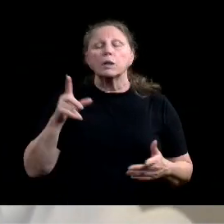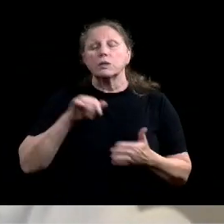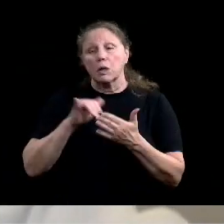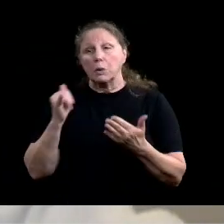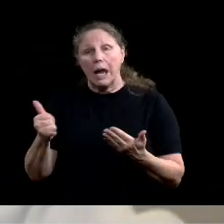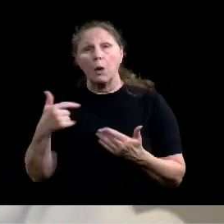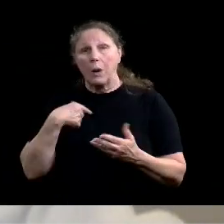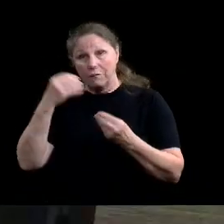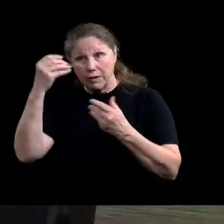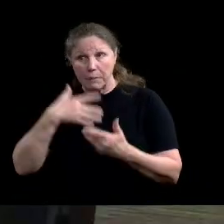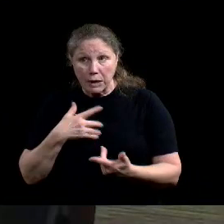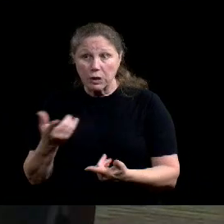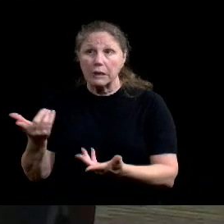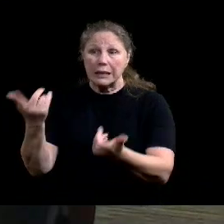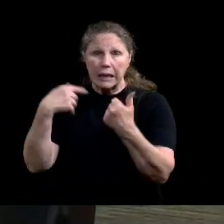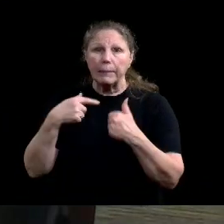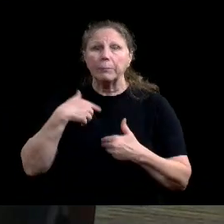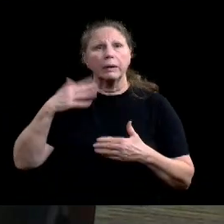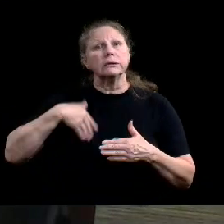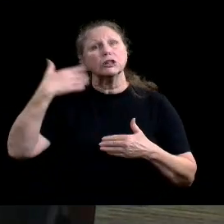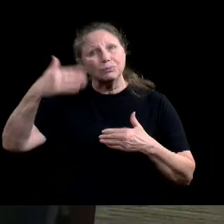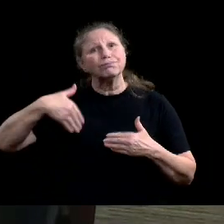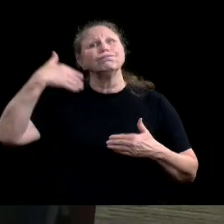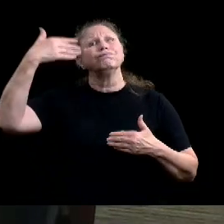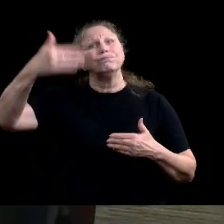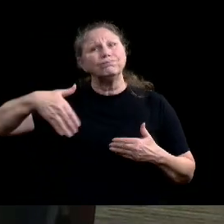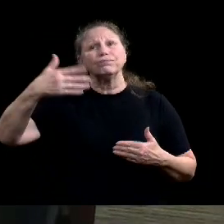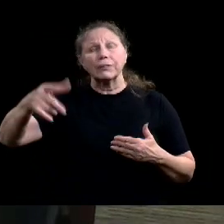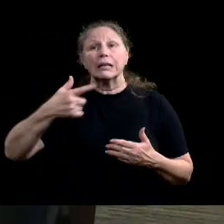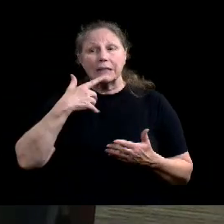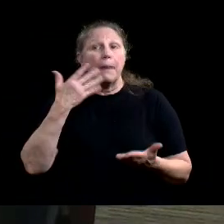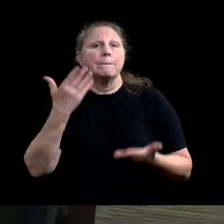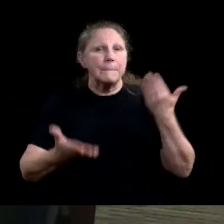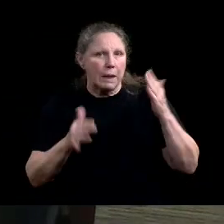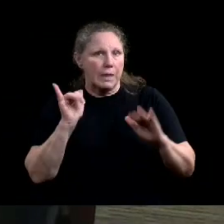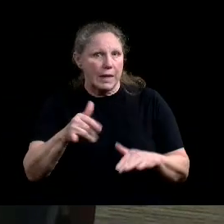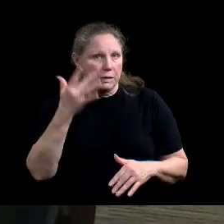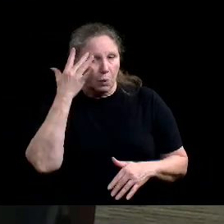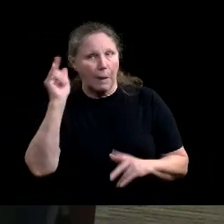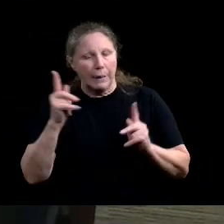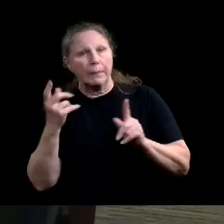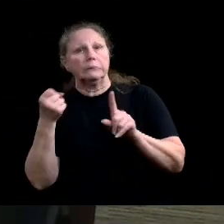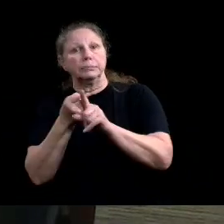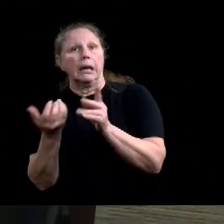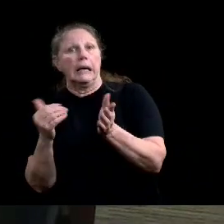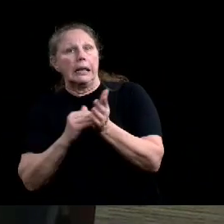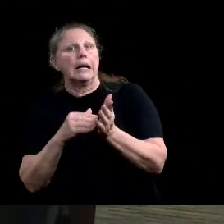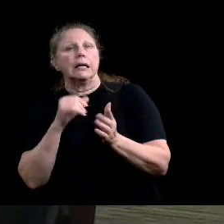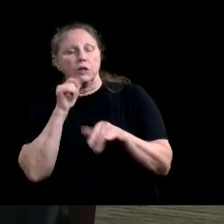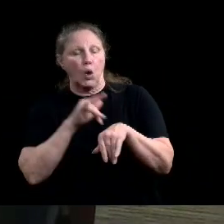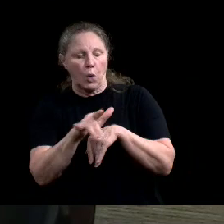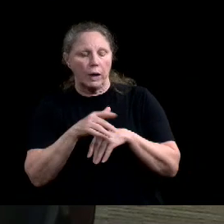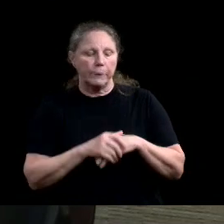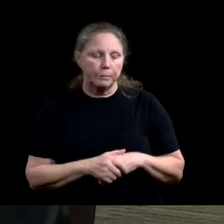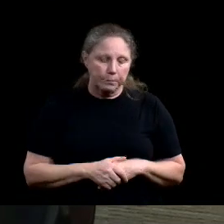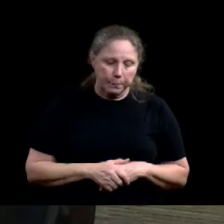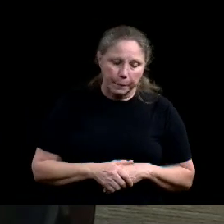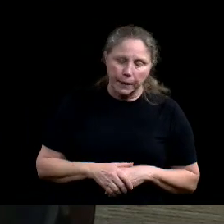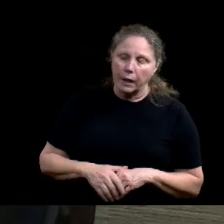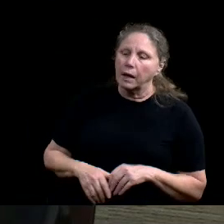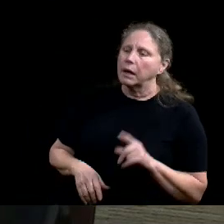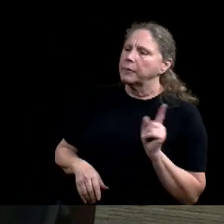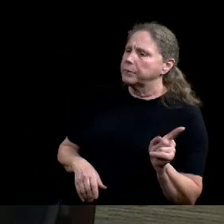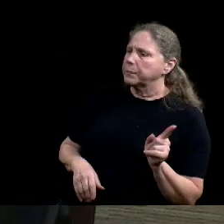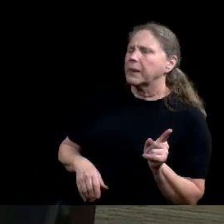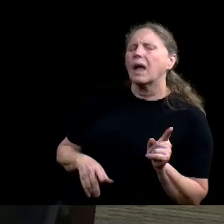There's reports that some tests are coming up with false positives. Aren't there problems sometimes that most available